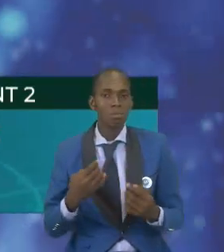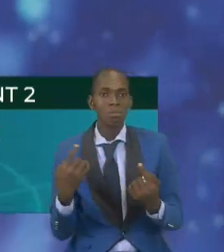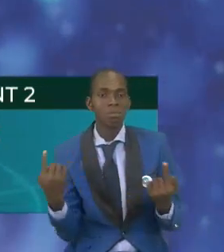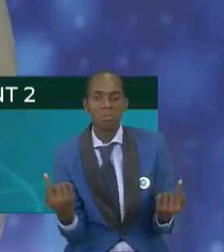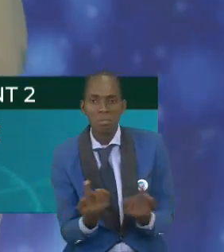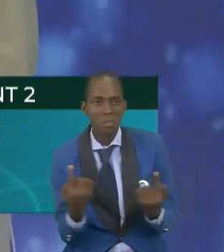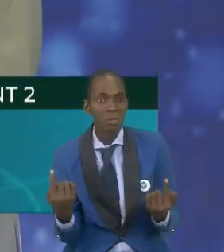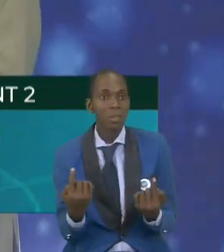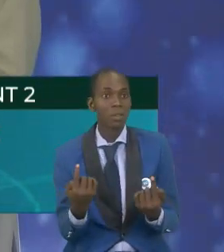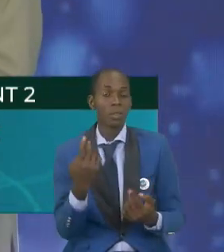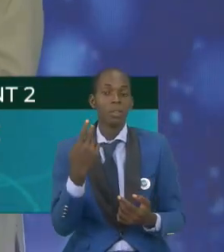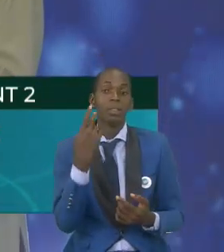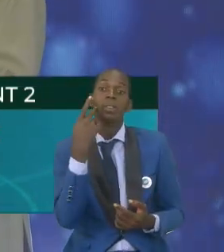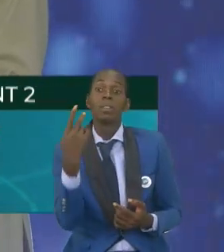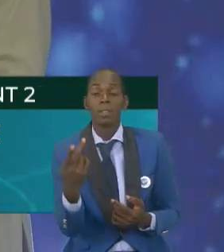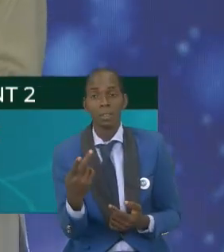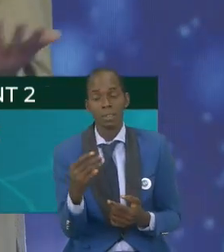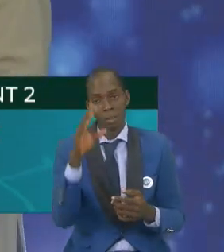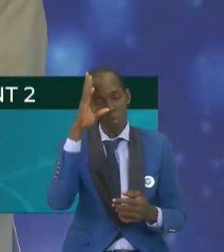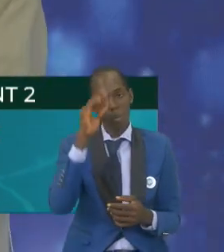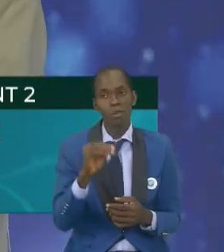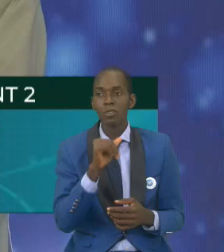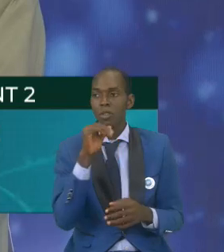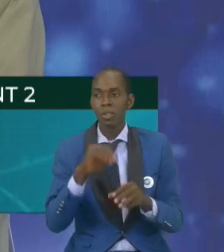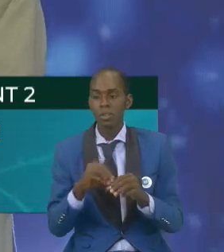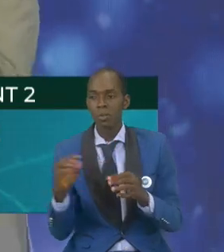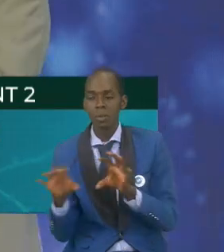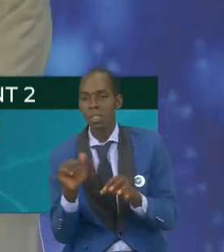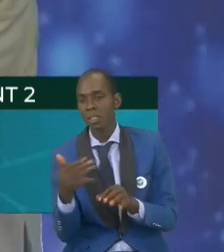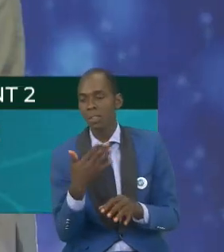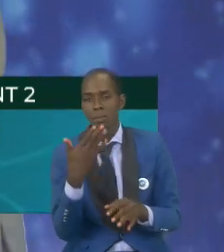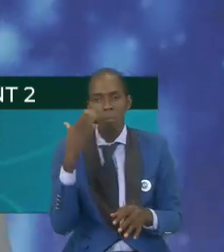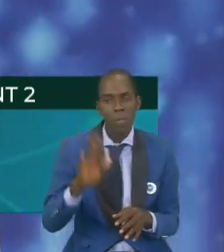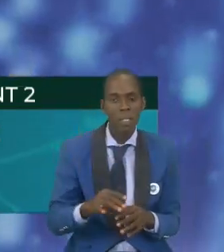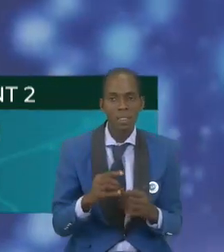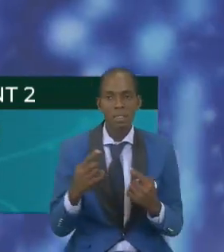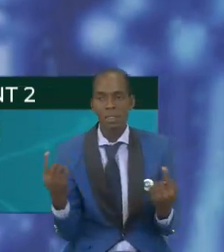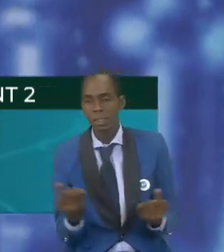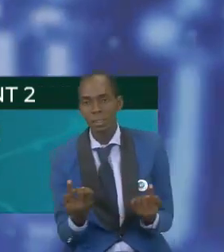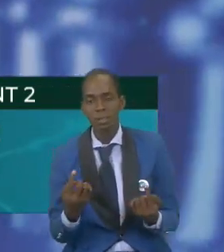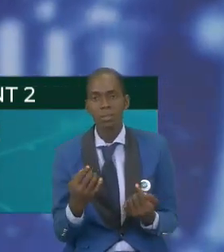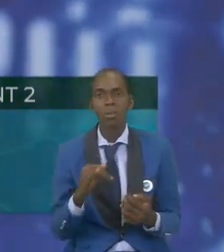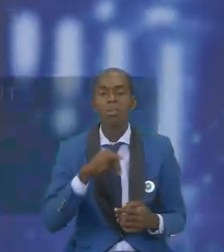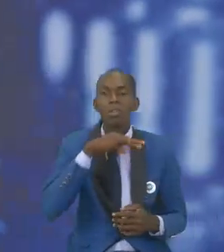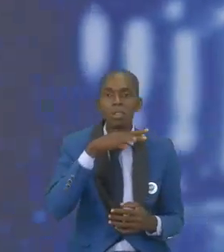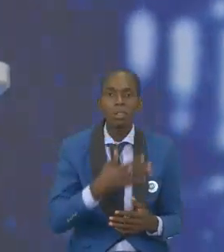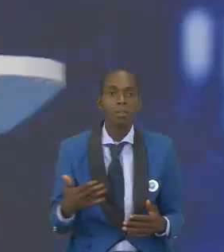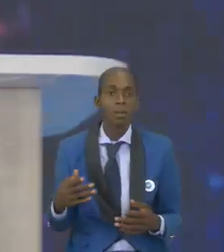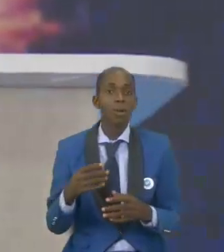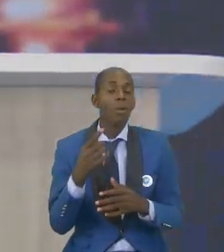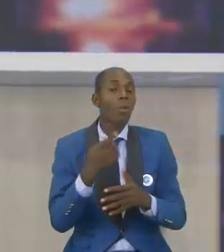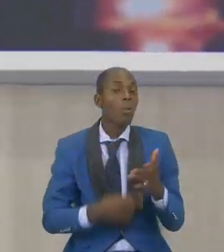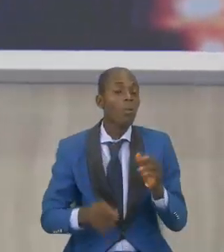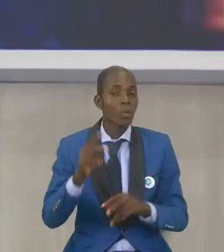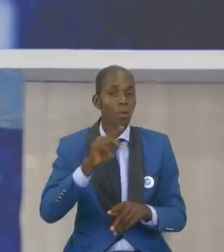him doing anything unrighteous, anything unholy. What will the people of the world find